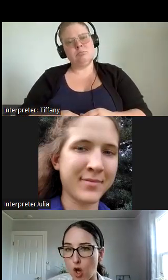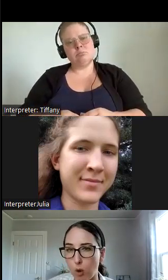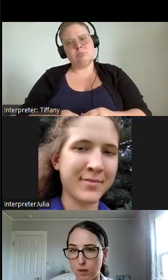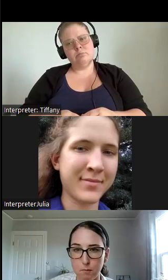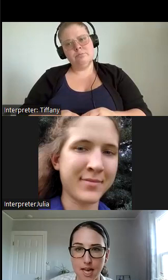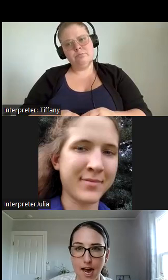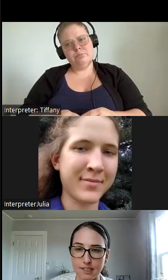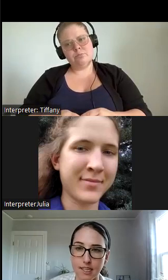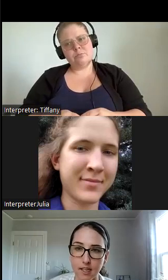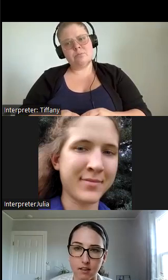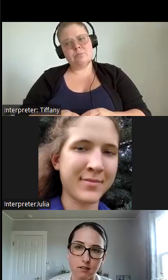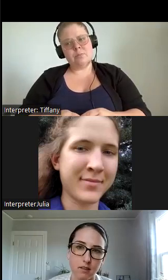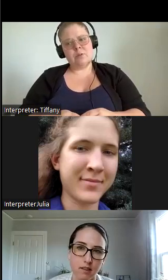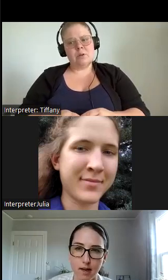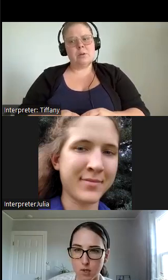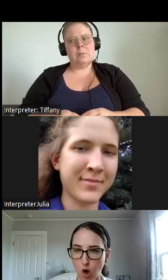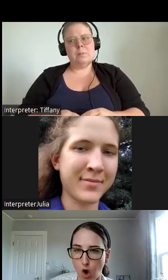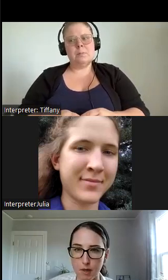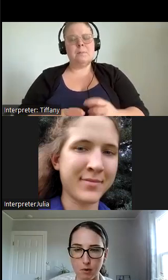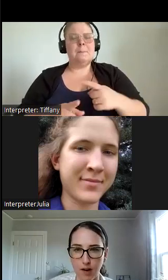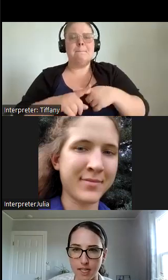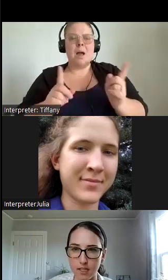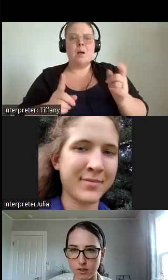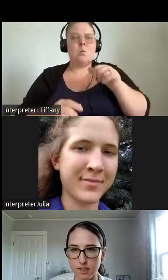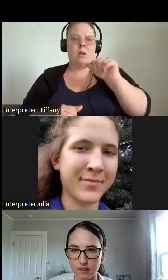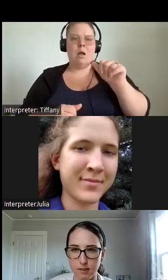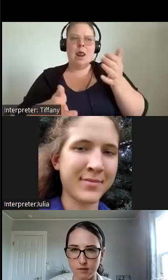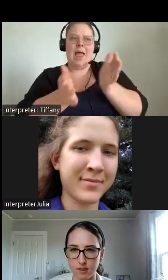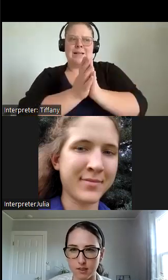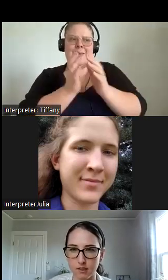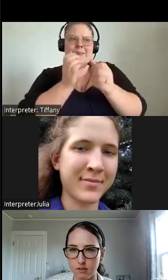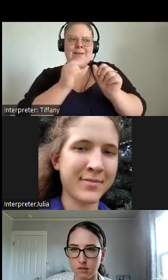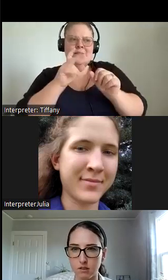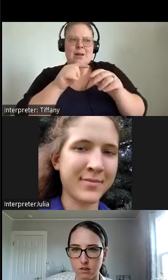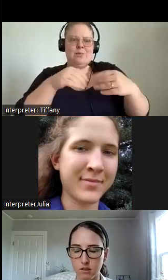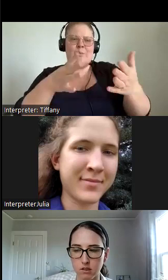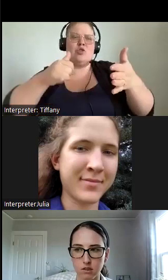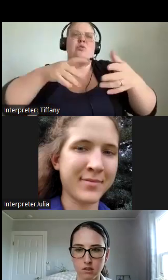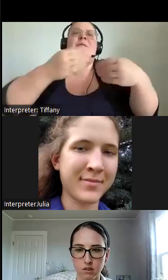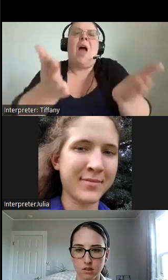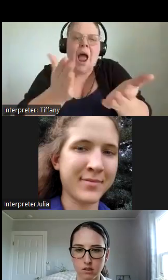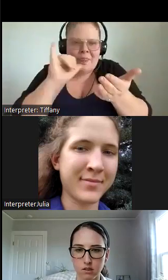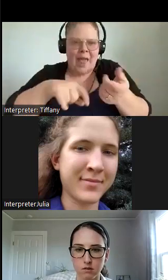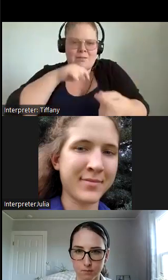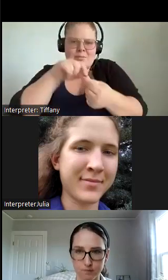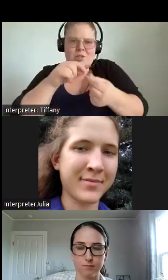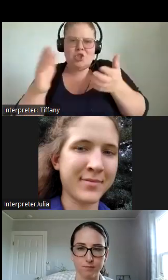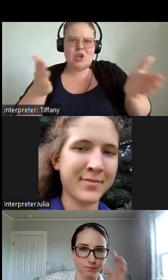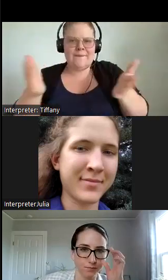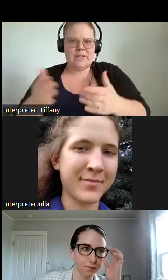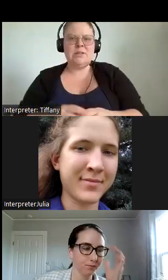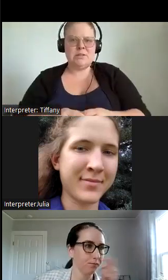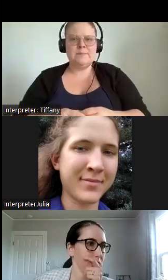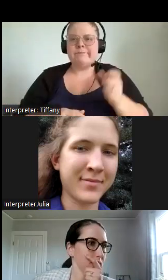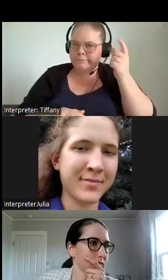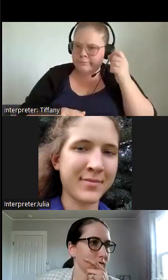But no, we wouldn't be asking them to all be providing those exact same services. Got it. Thank you.